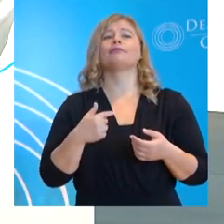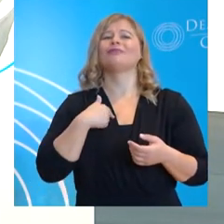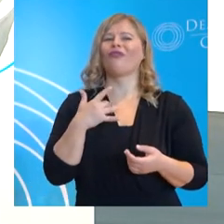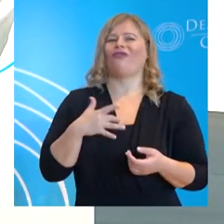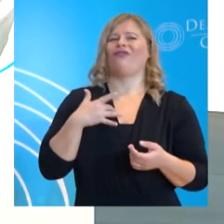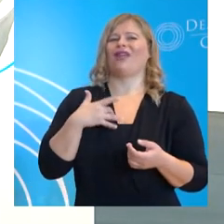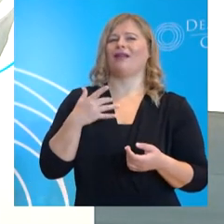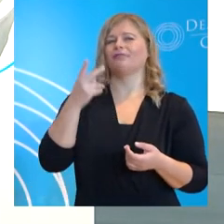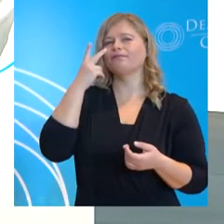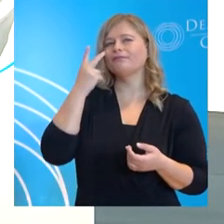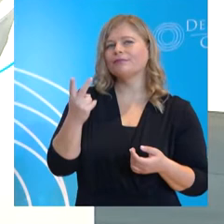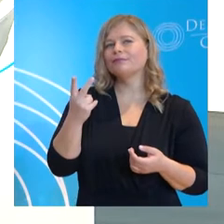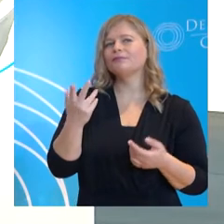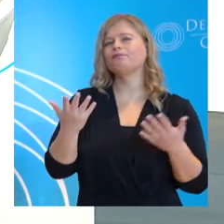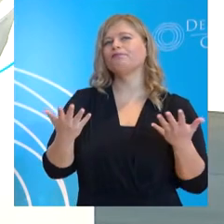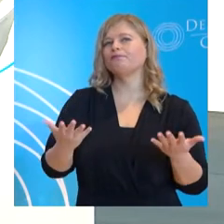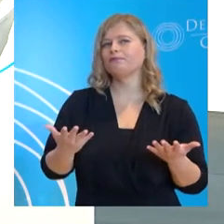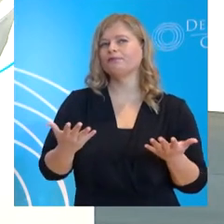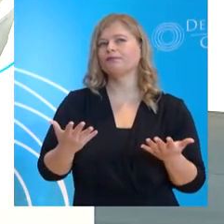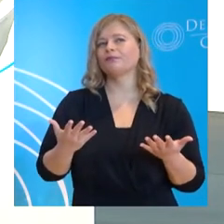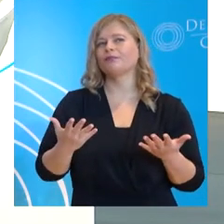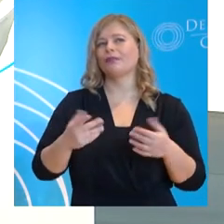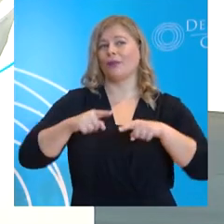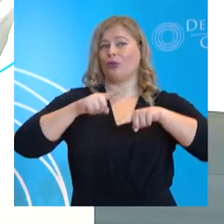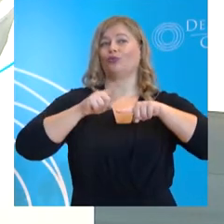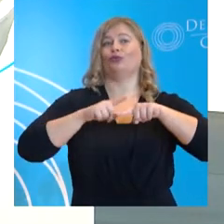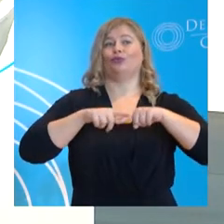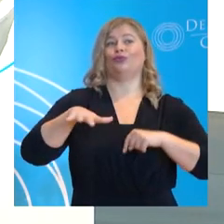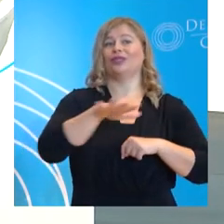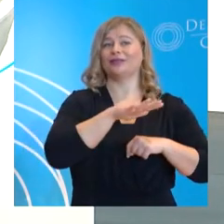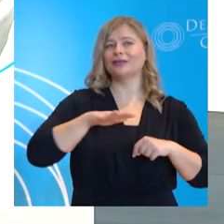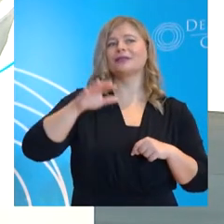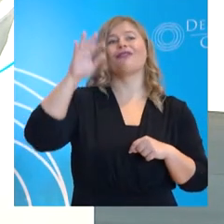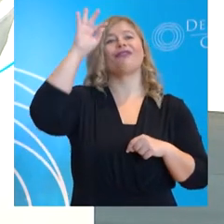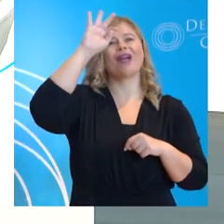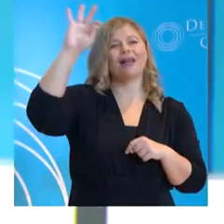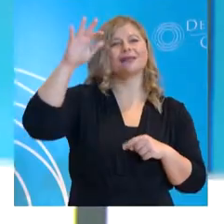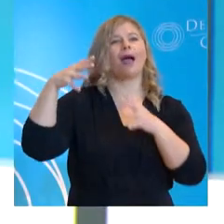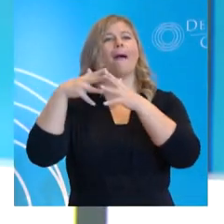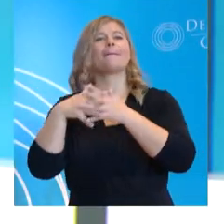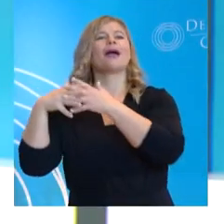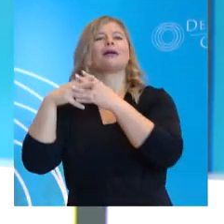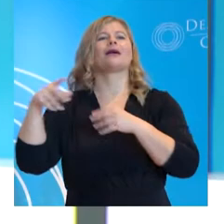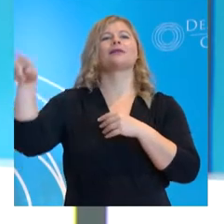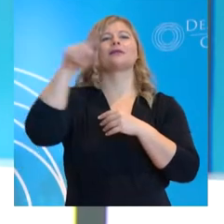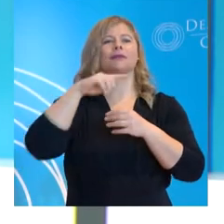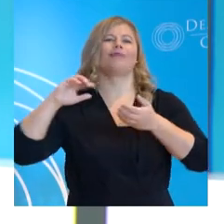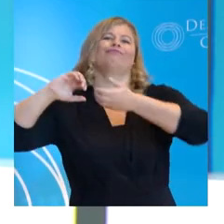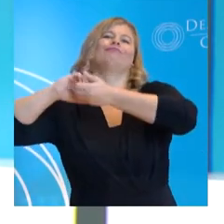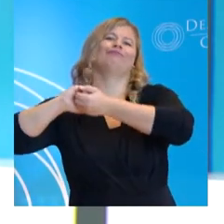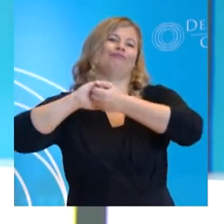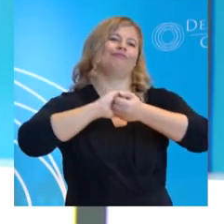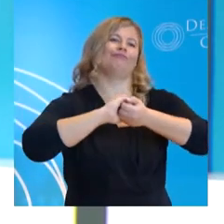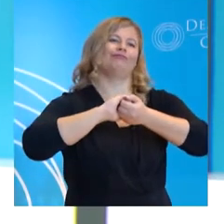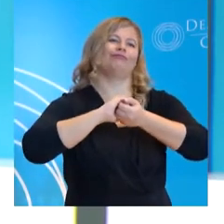NATO, both Greece, France, and the United States are NATO members, so there is no real competition here. We're talking